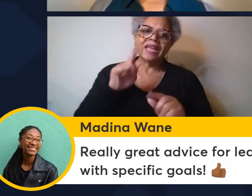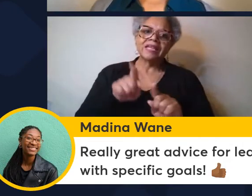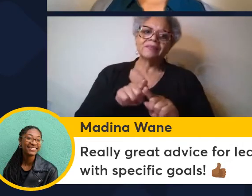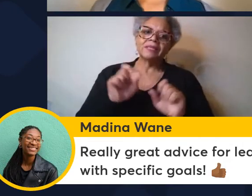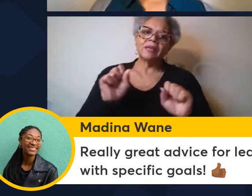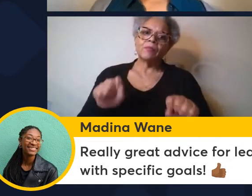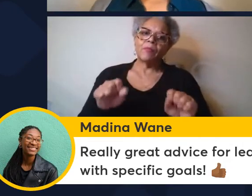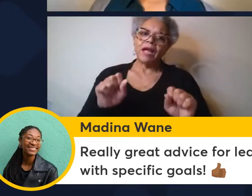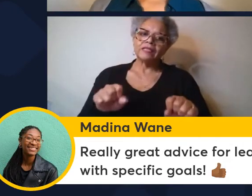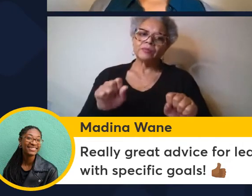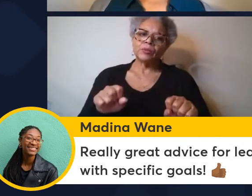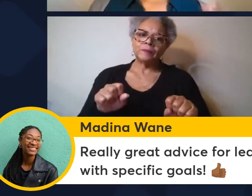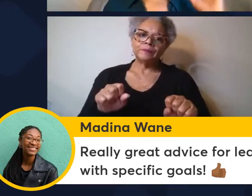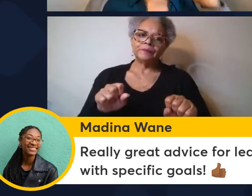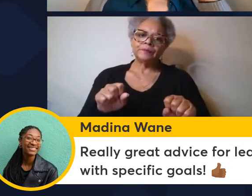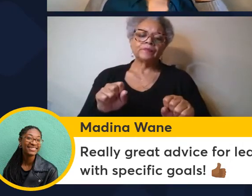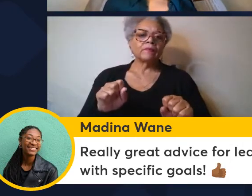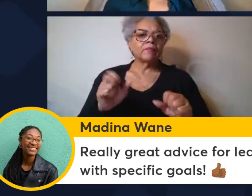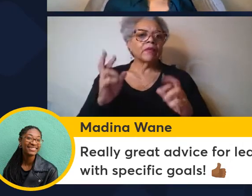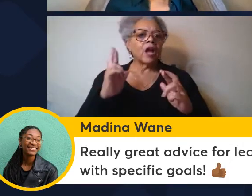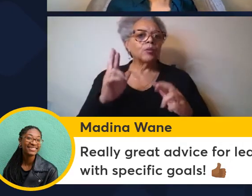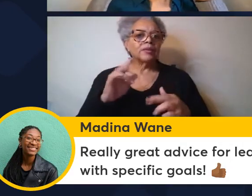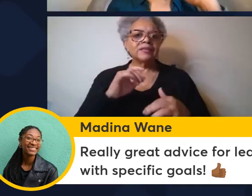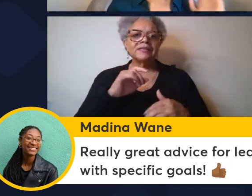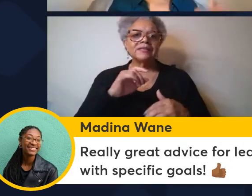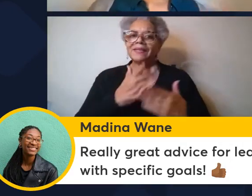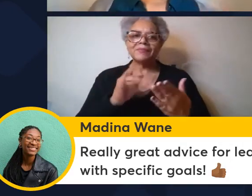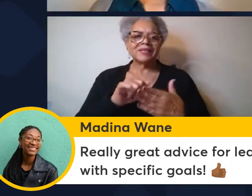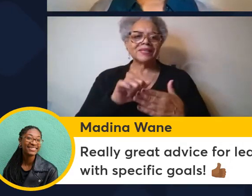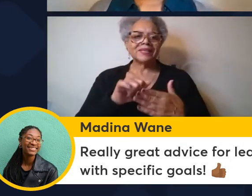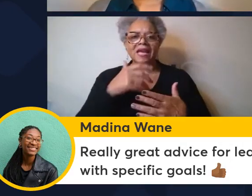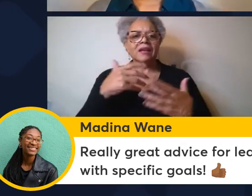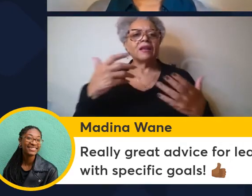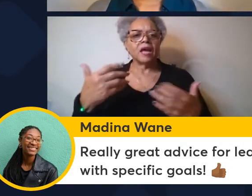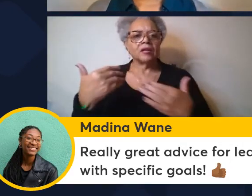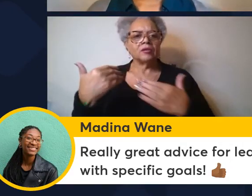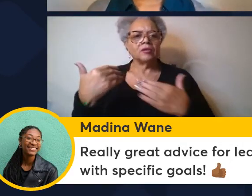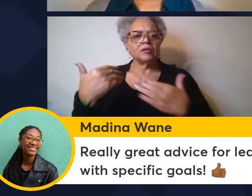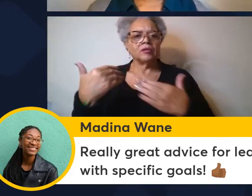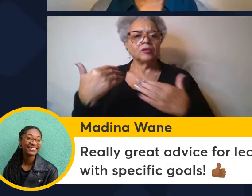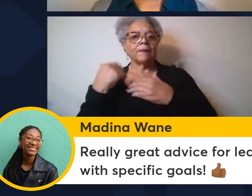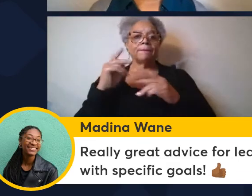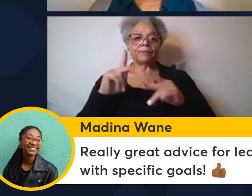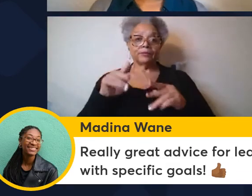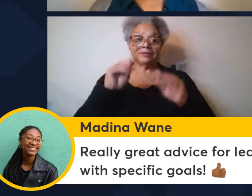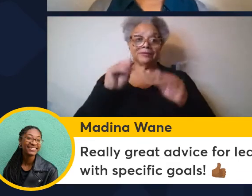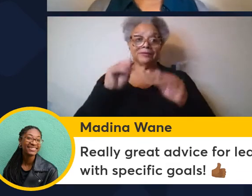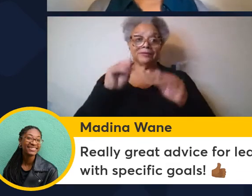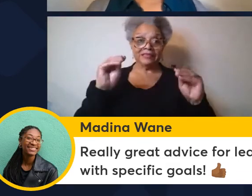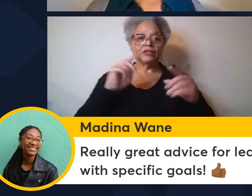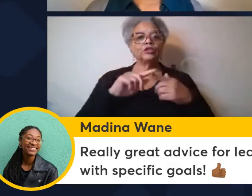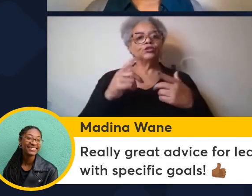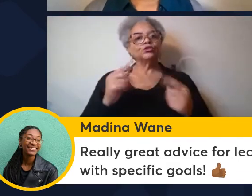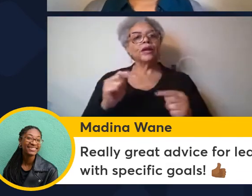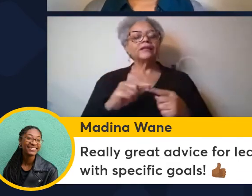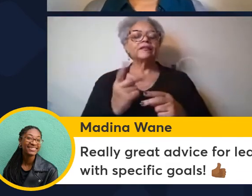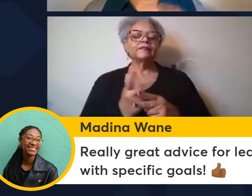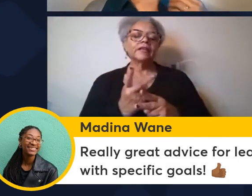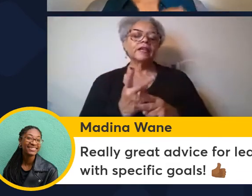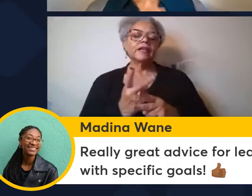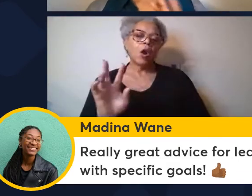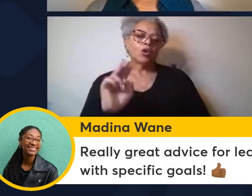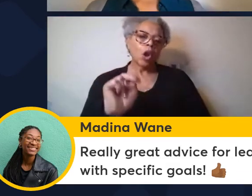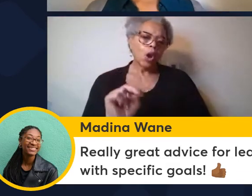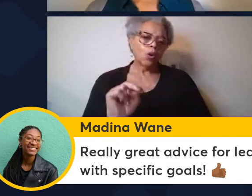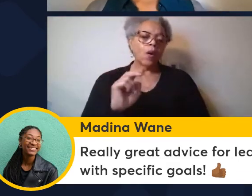just, and it's hopefully not something that's not too burdensome on the, person who's teaching you, because you'll be kind of trying to figure things out on your own as well,